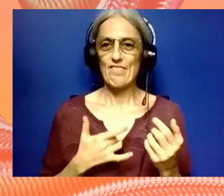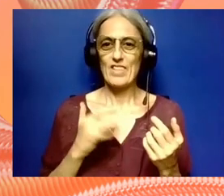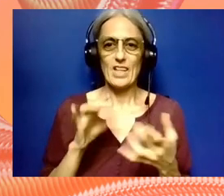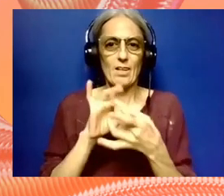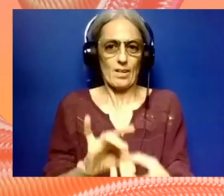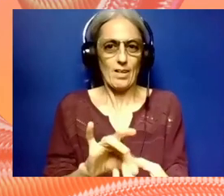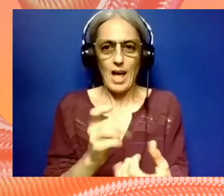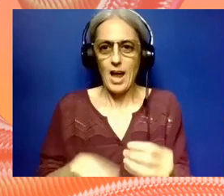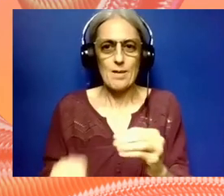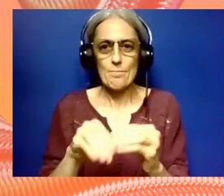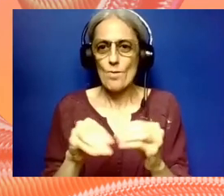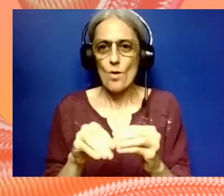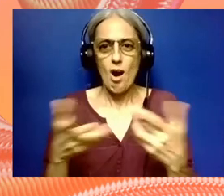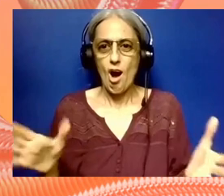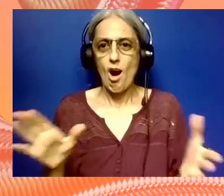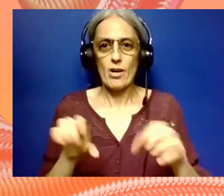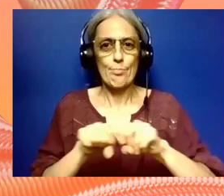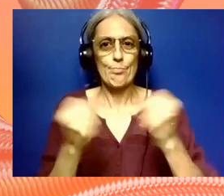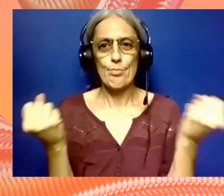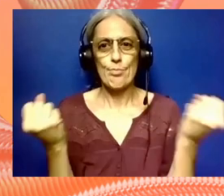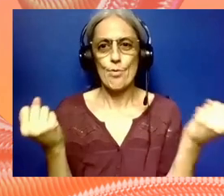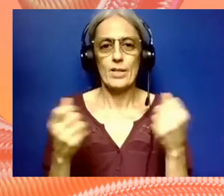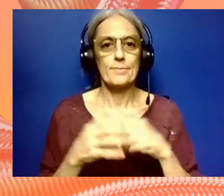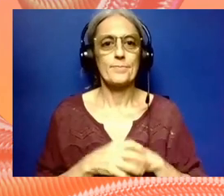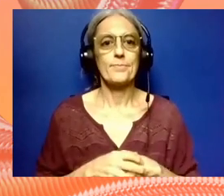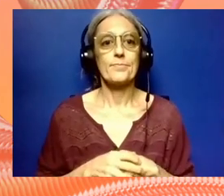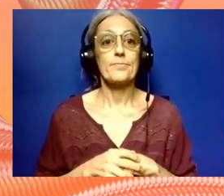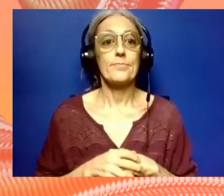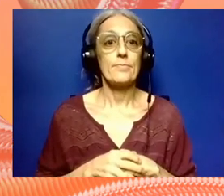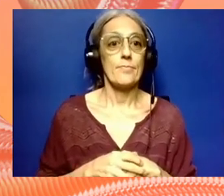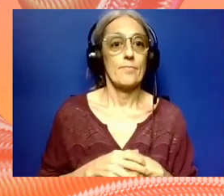follow-up question to what you were sharing, Chani,